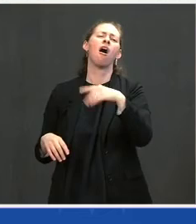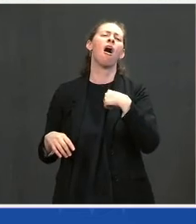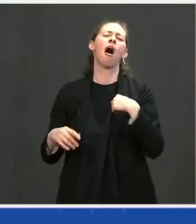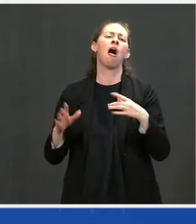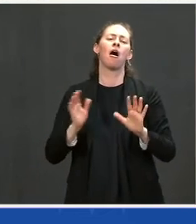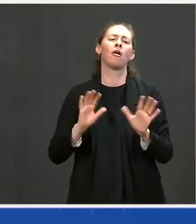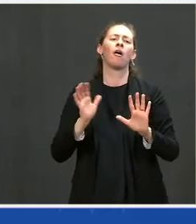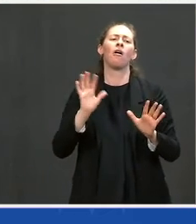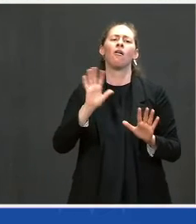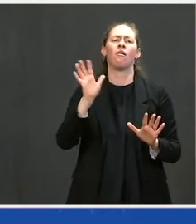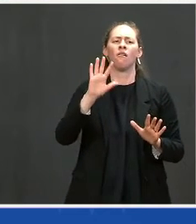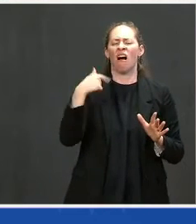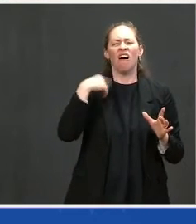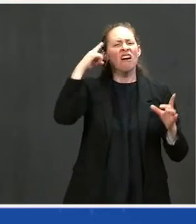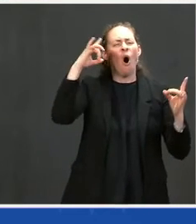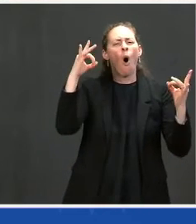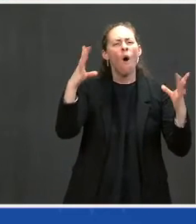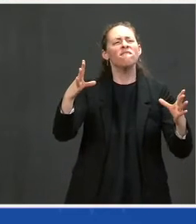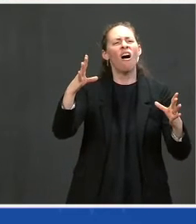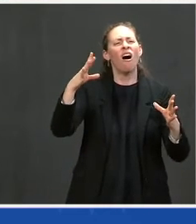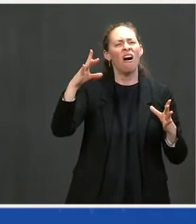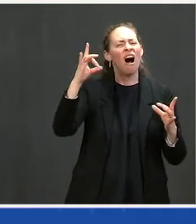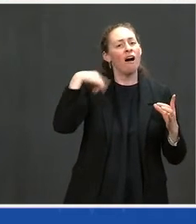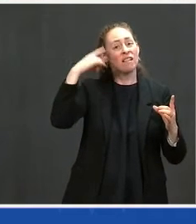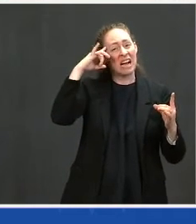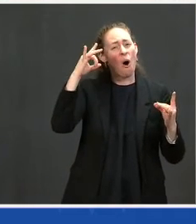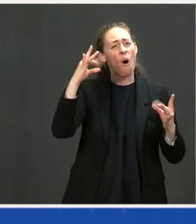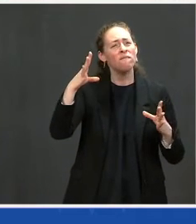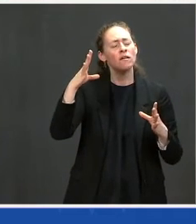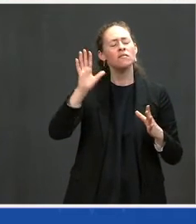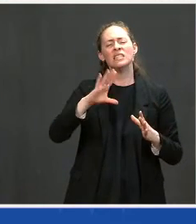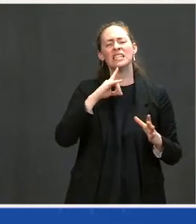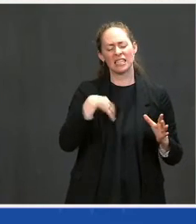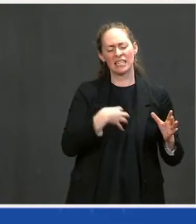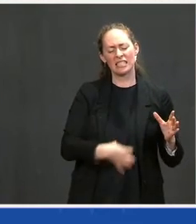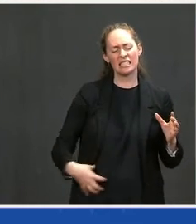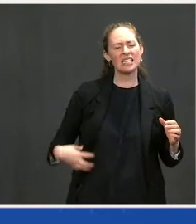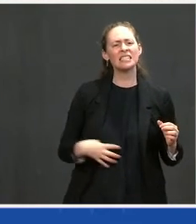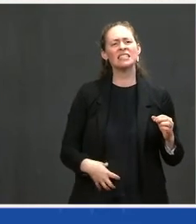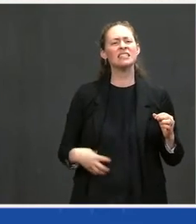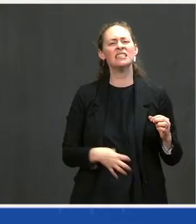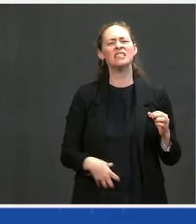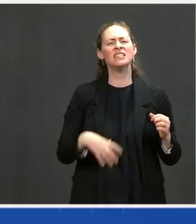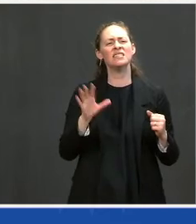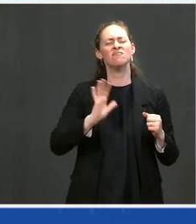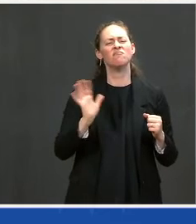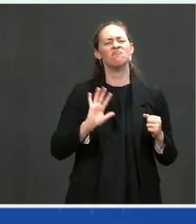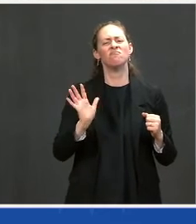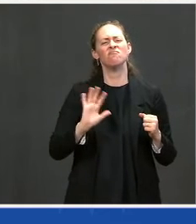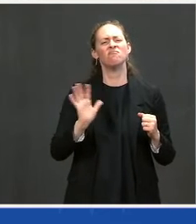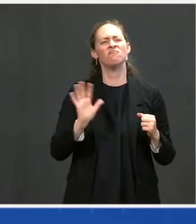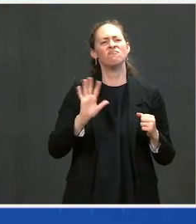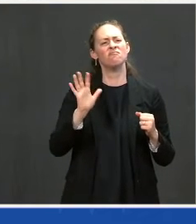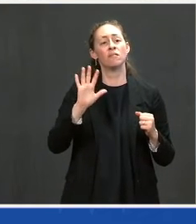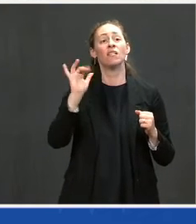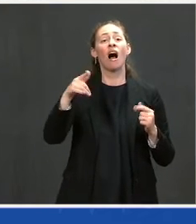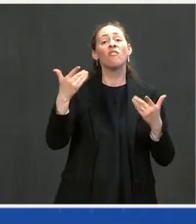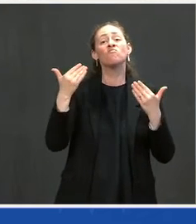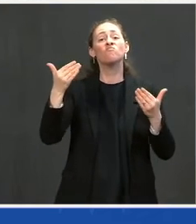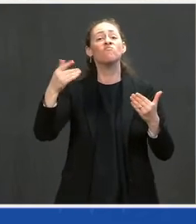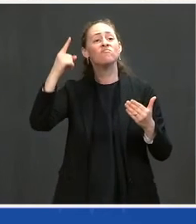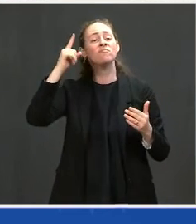It's sick. It's sick. Deciding in some states that you cannot bring